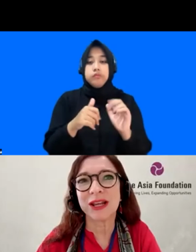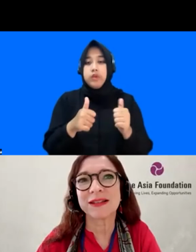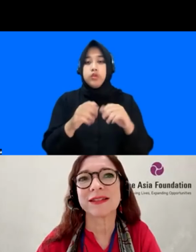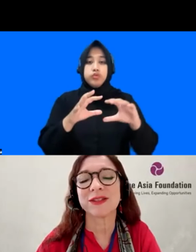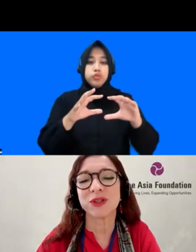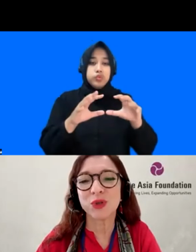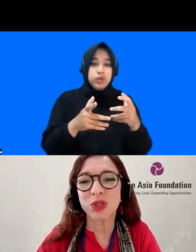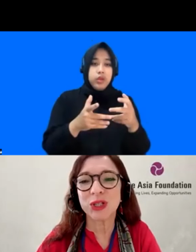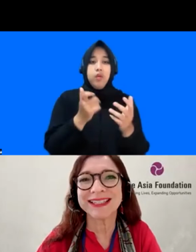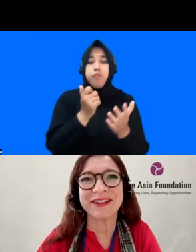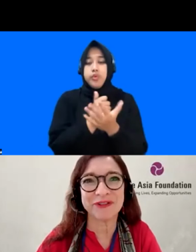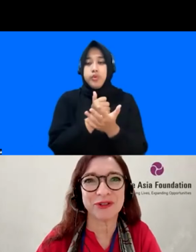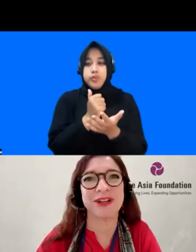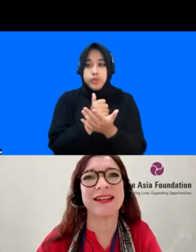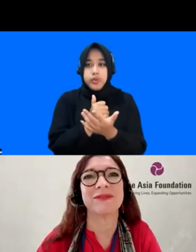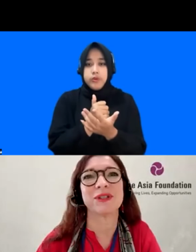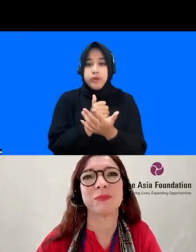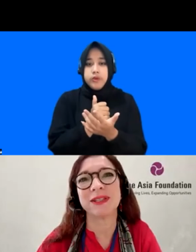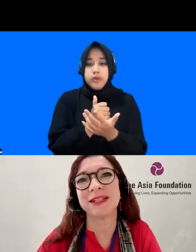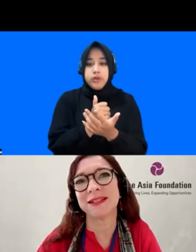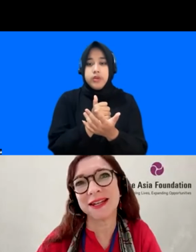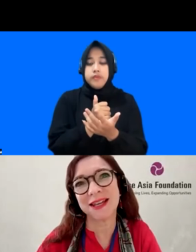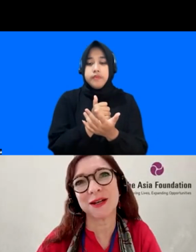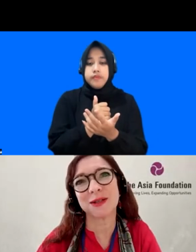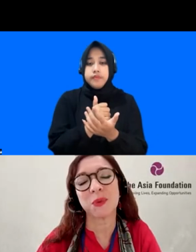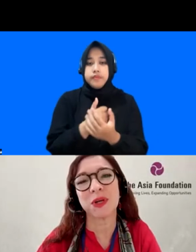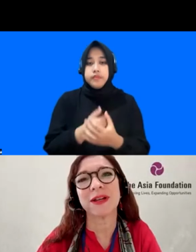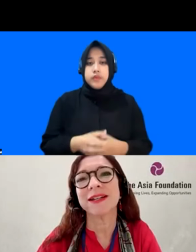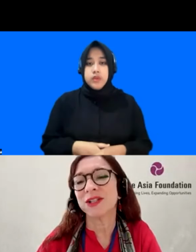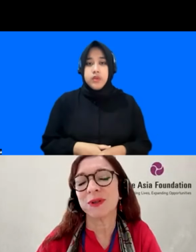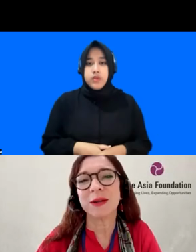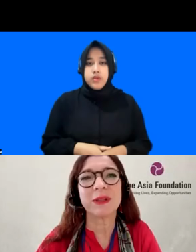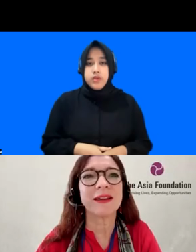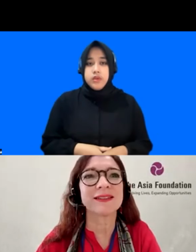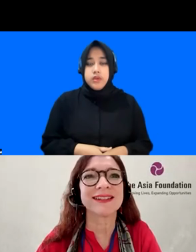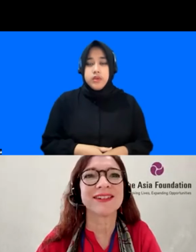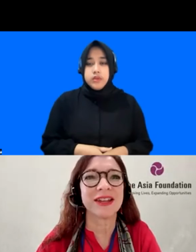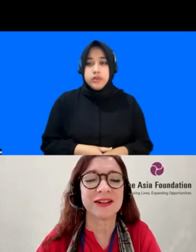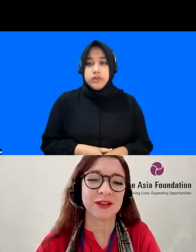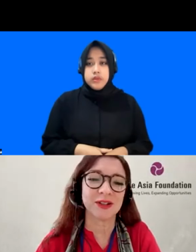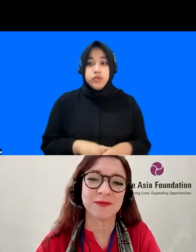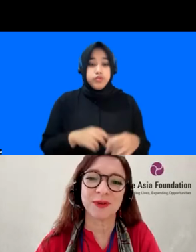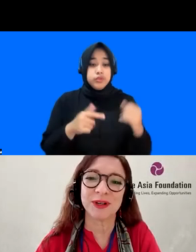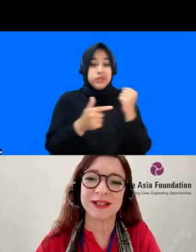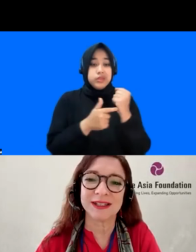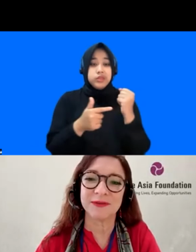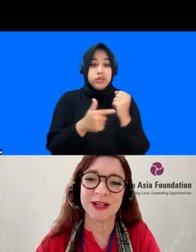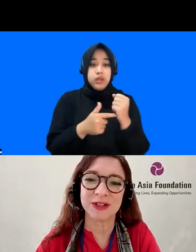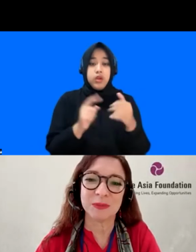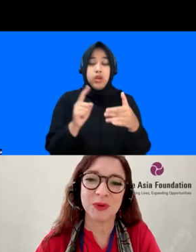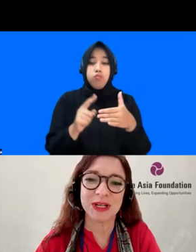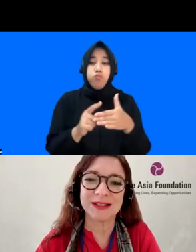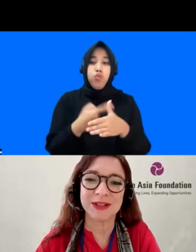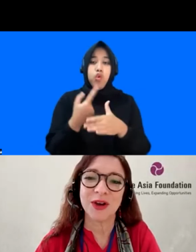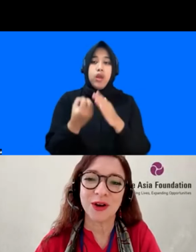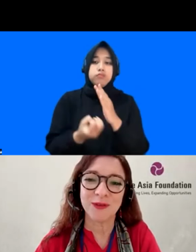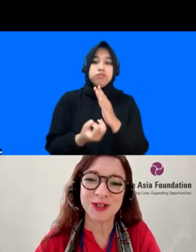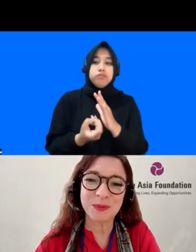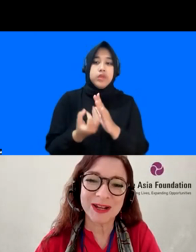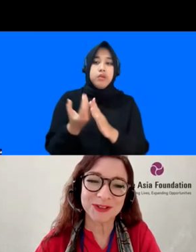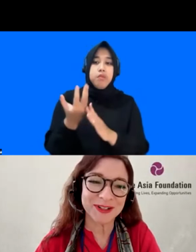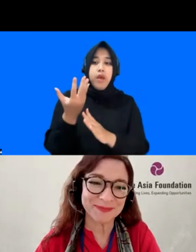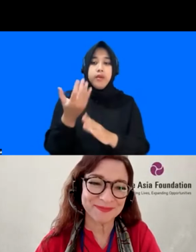technology as the social leveler, and in response, he's dedicated his work to enabling access to technology for disadvantaged communities.